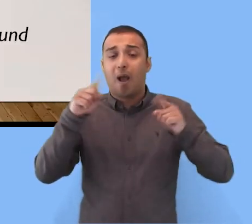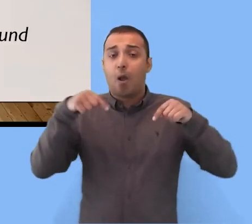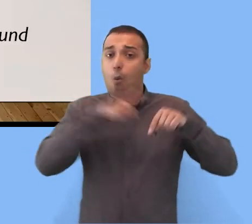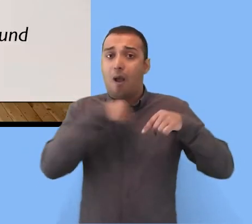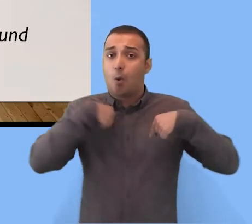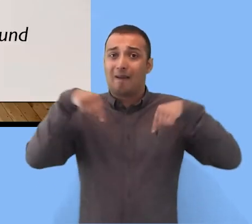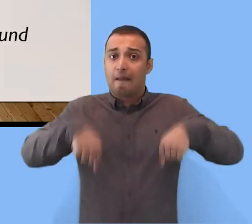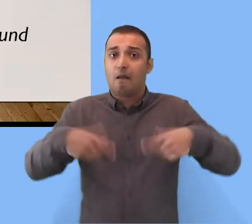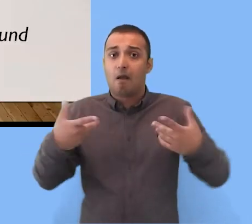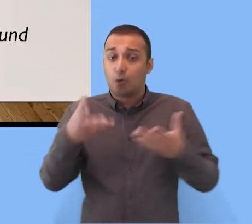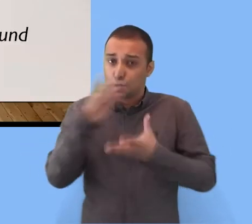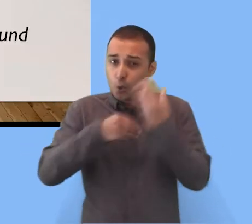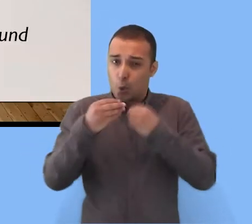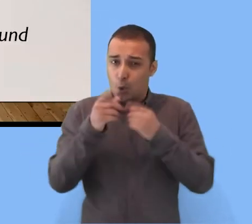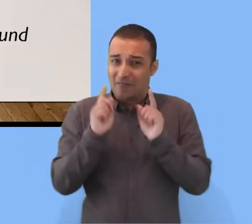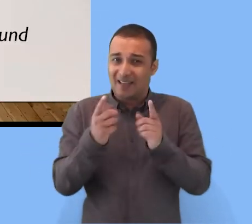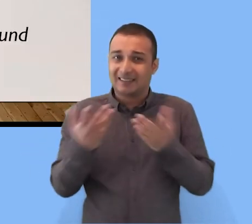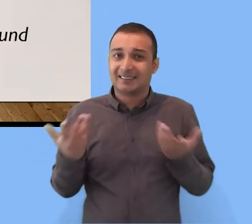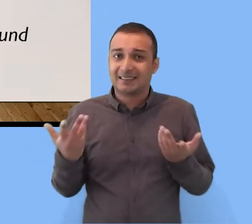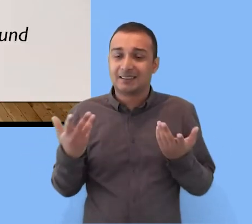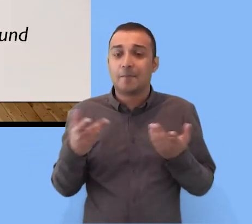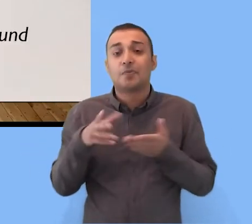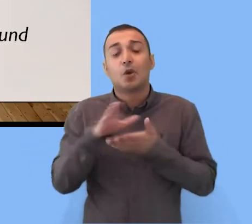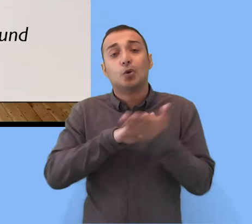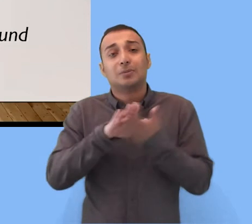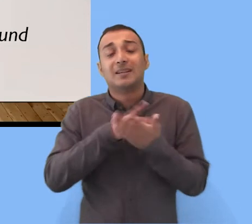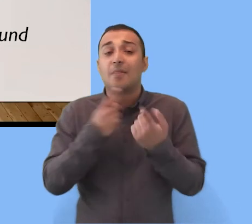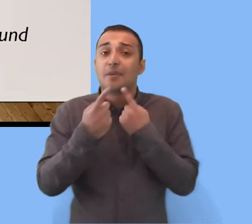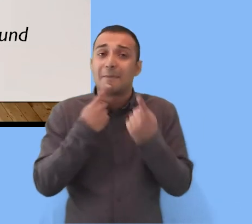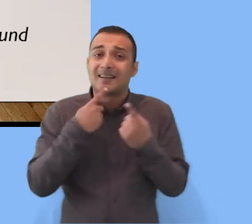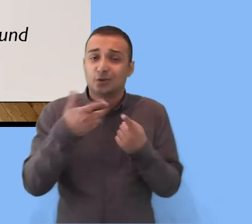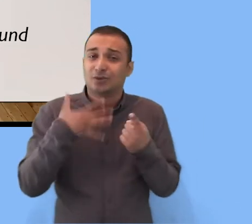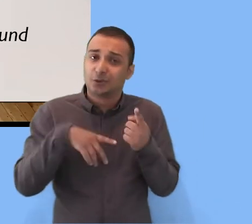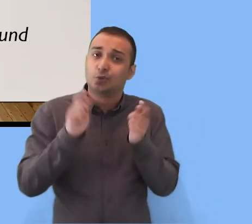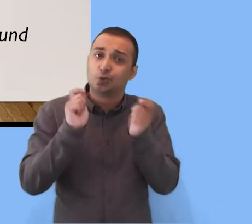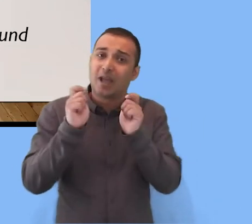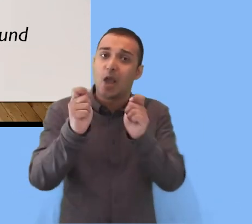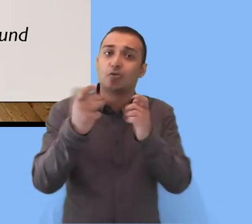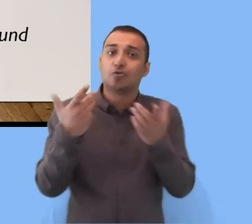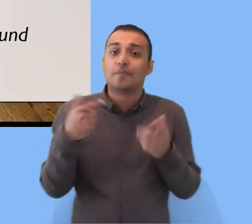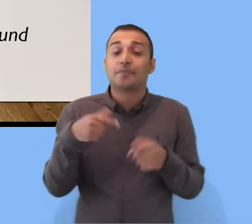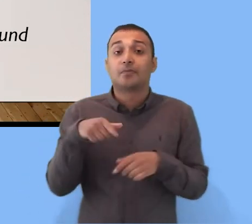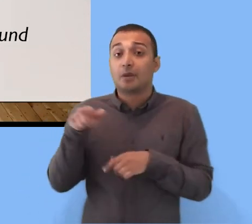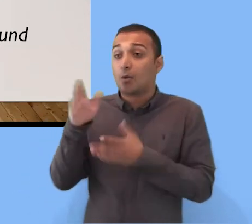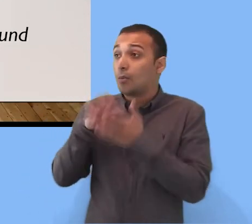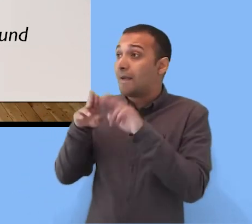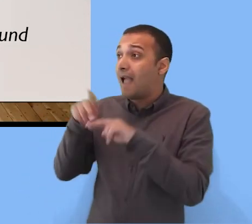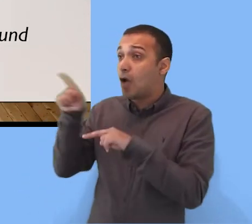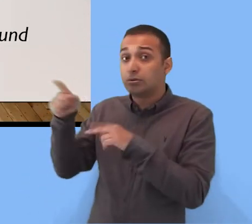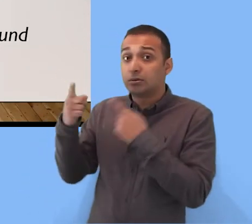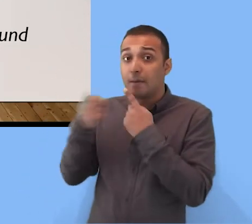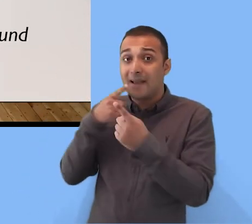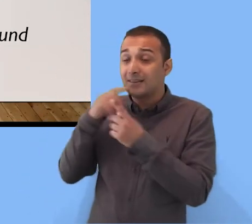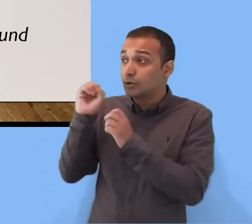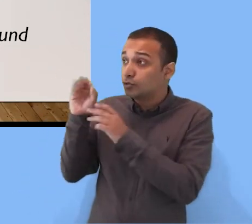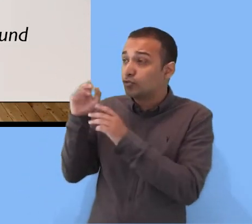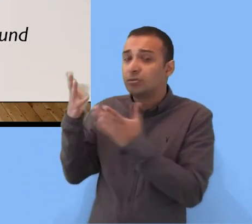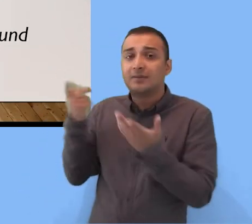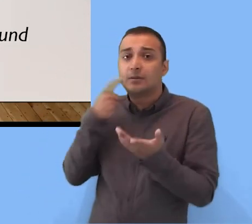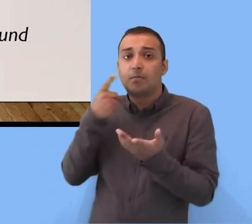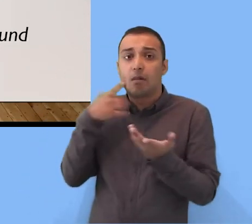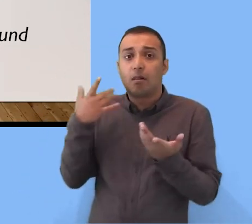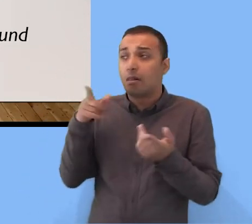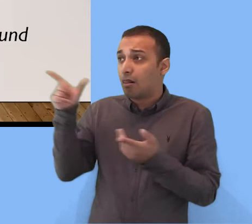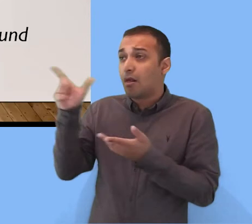need to change the messages. And the message we need to get across to parents is a really simple one. What matters is that they care about their children and they